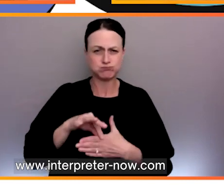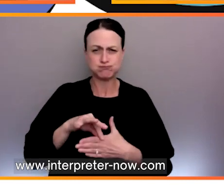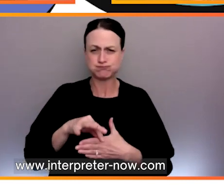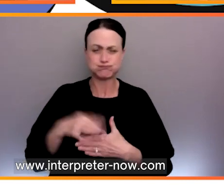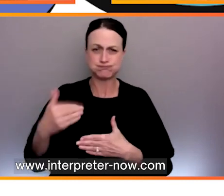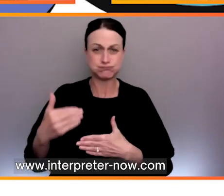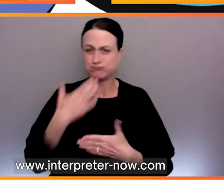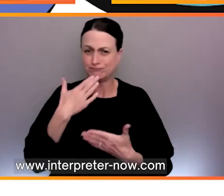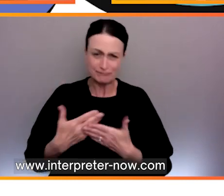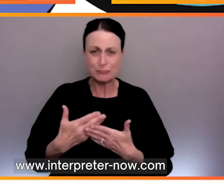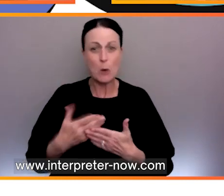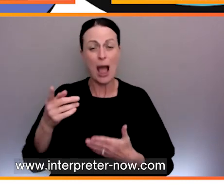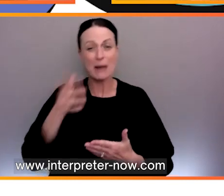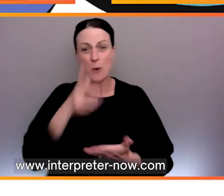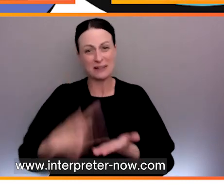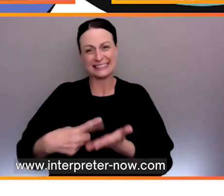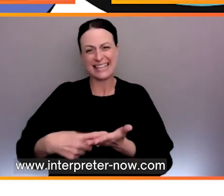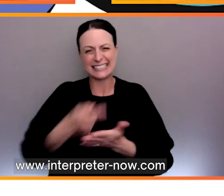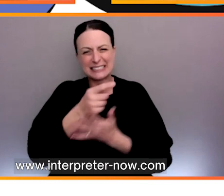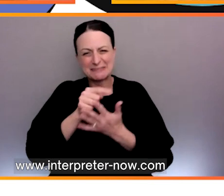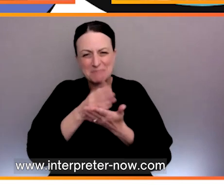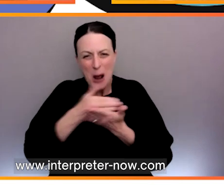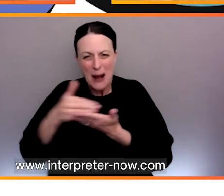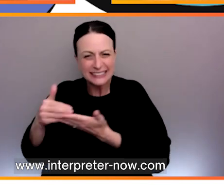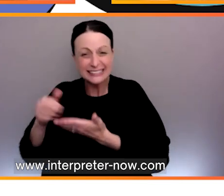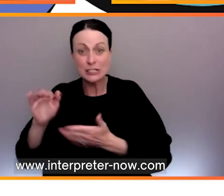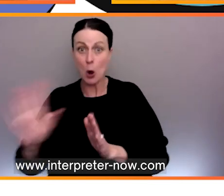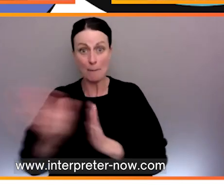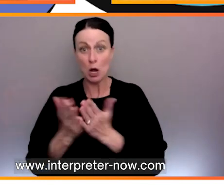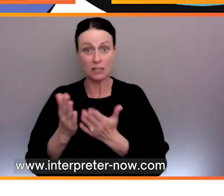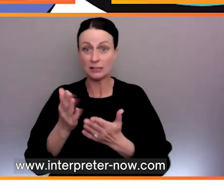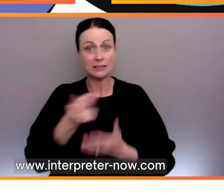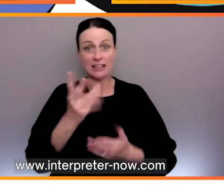can put some language to it, we're at least